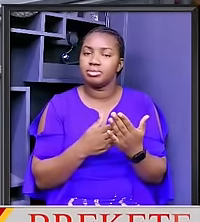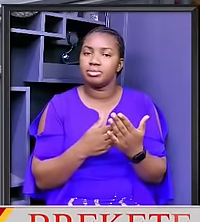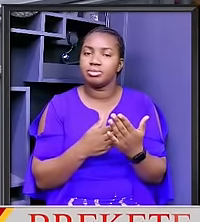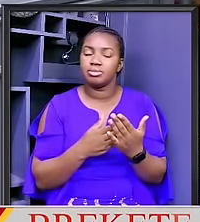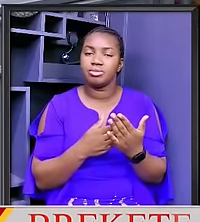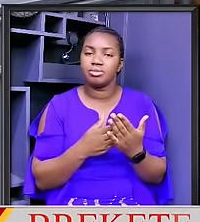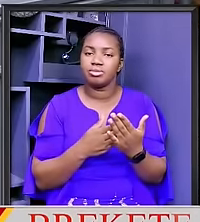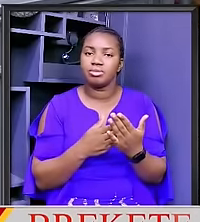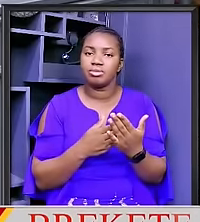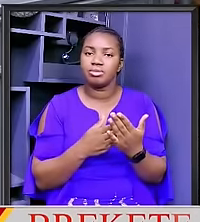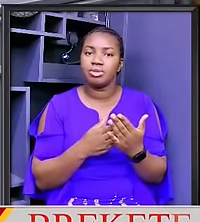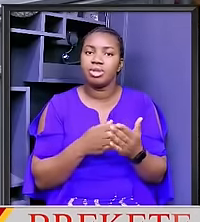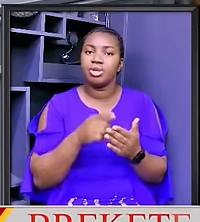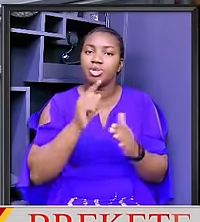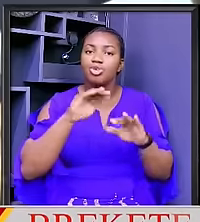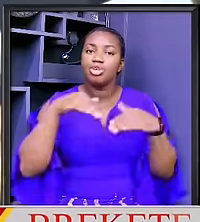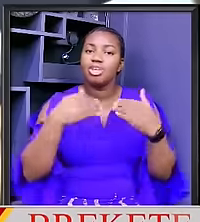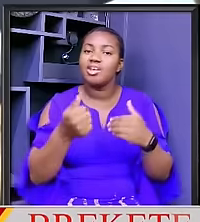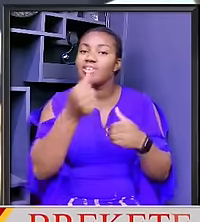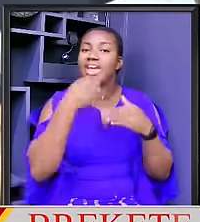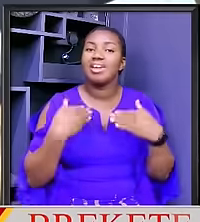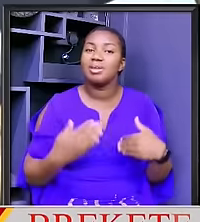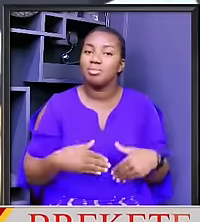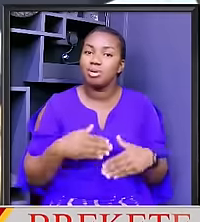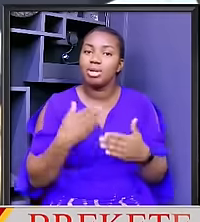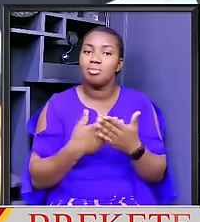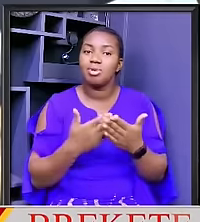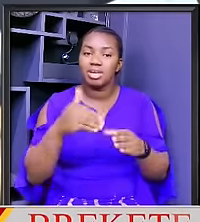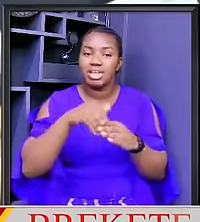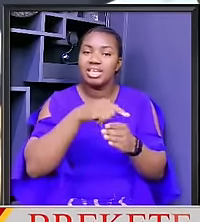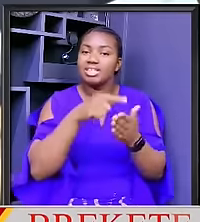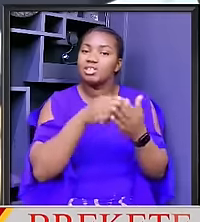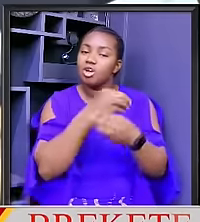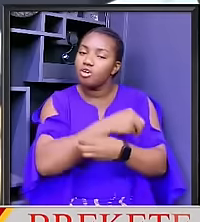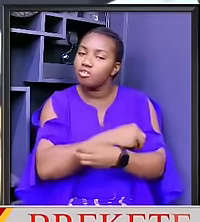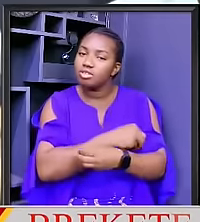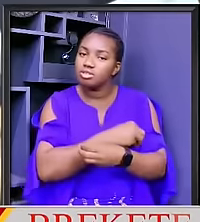una prom una give anybody money from this office? No, no sir.